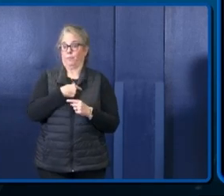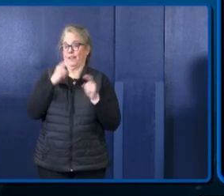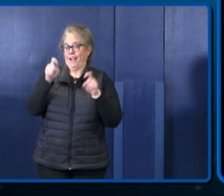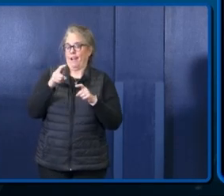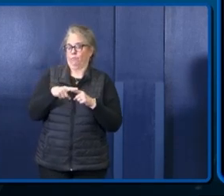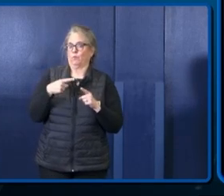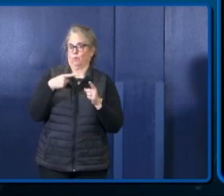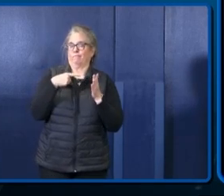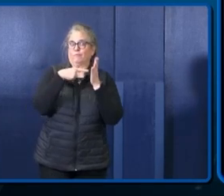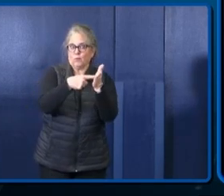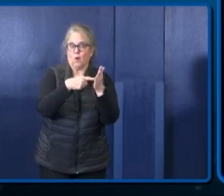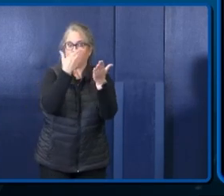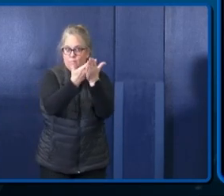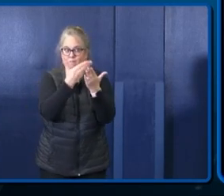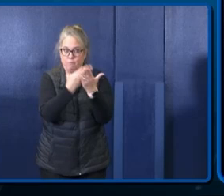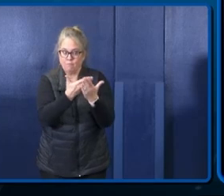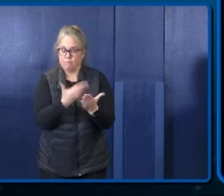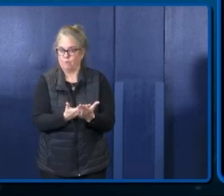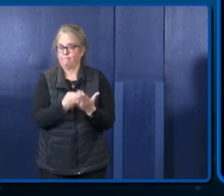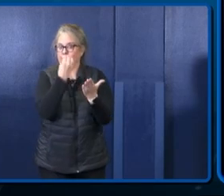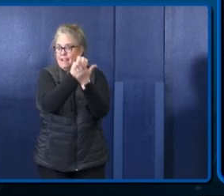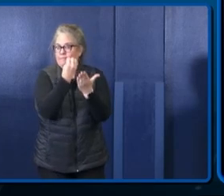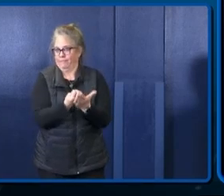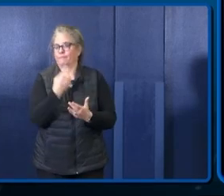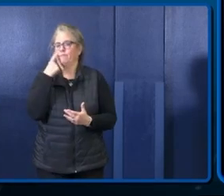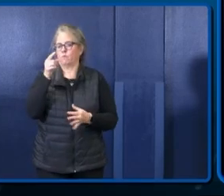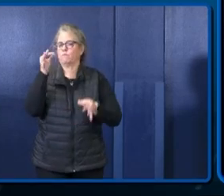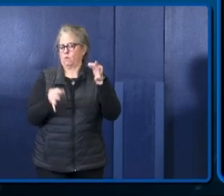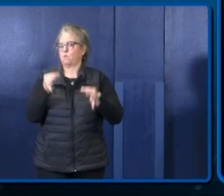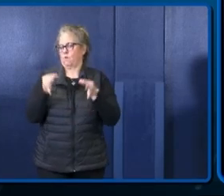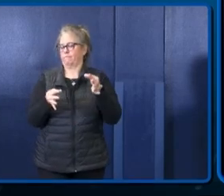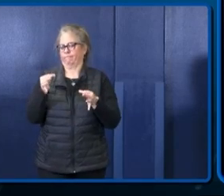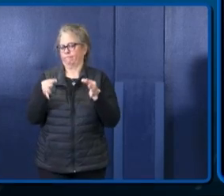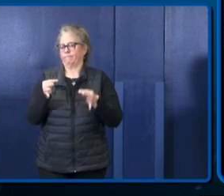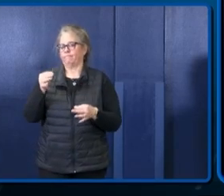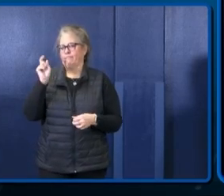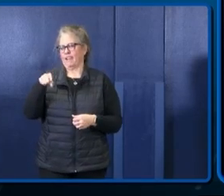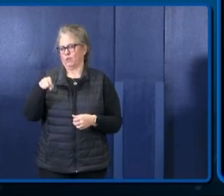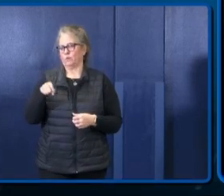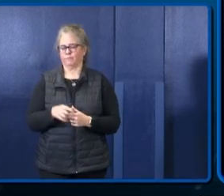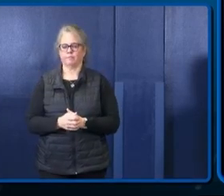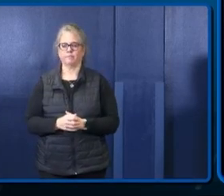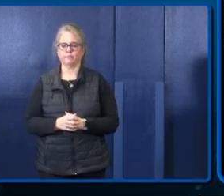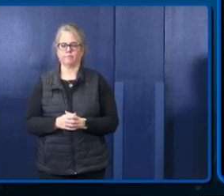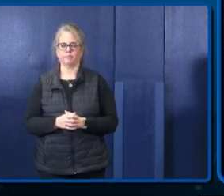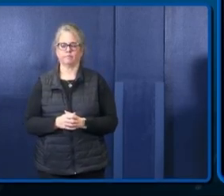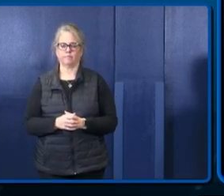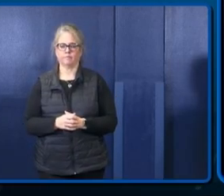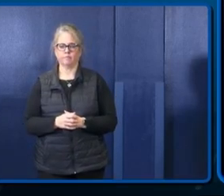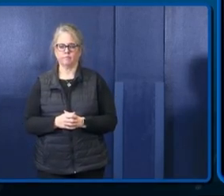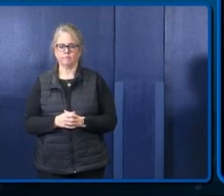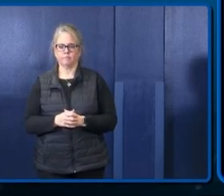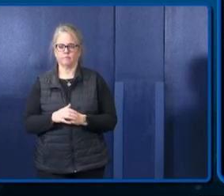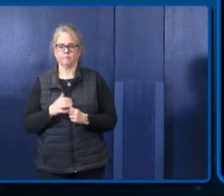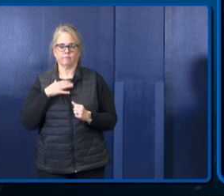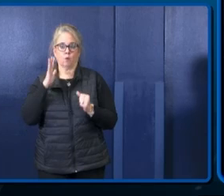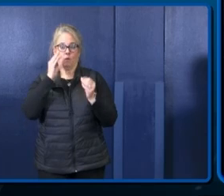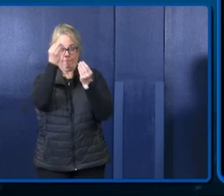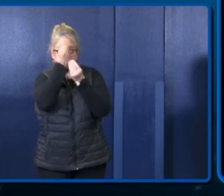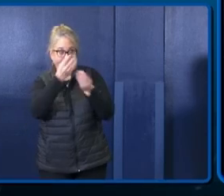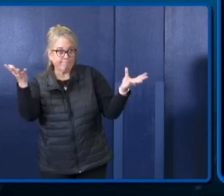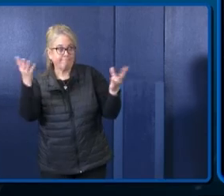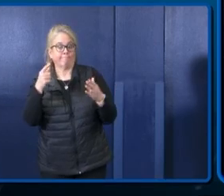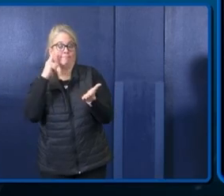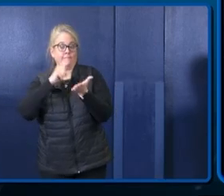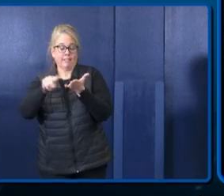over for trial. That will be the first glimpse into some of the investigation that has occurred already in this case and some of the investigation that will occur